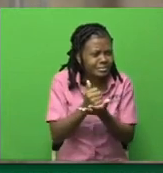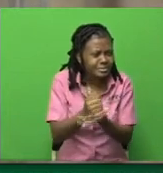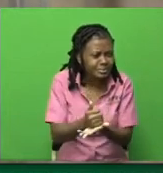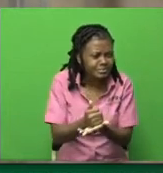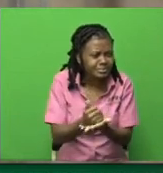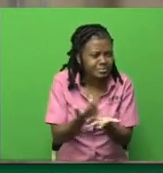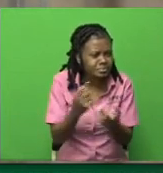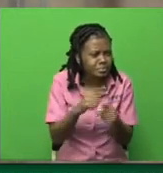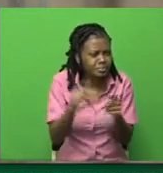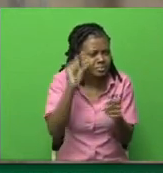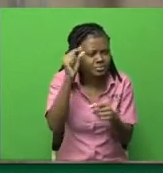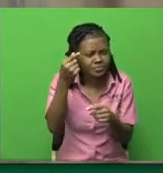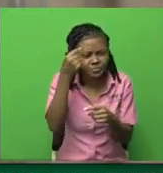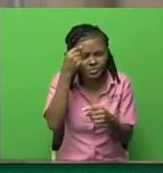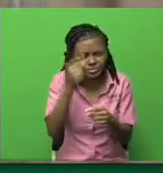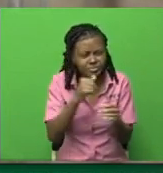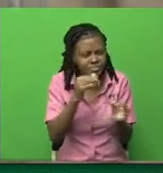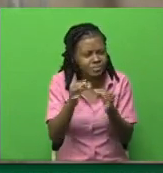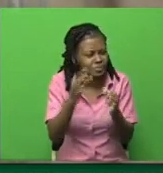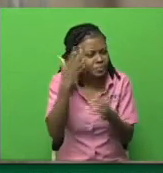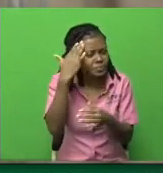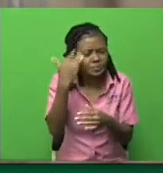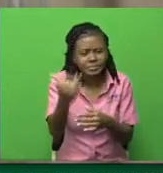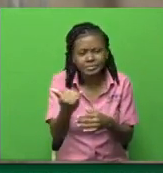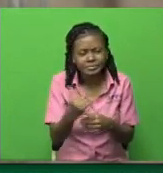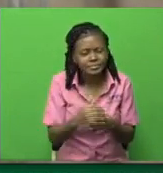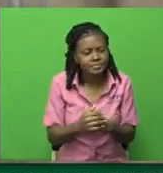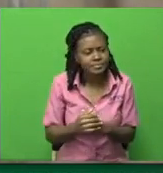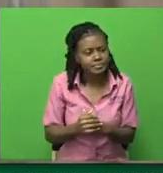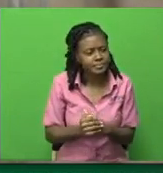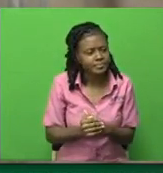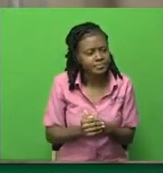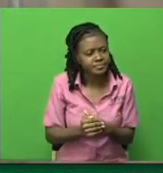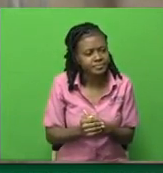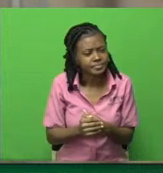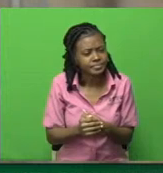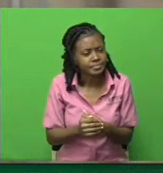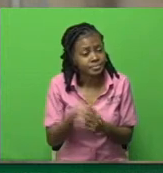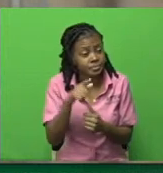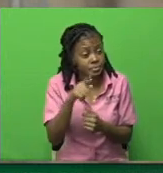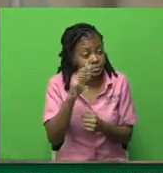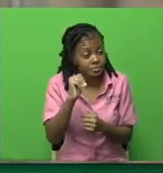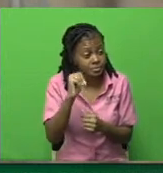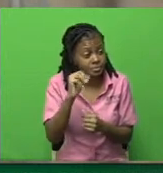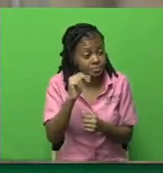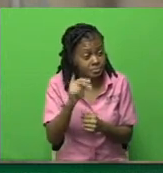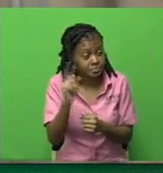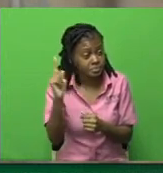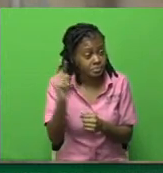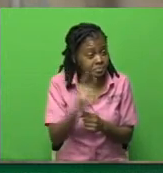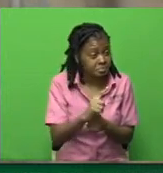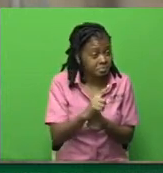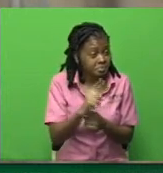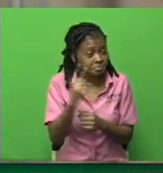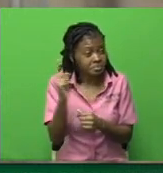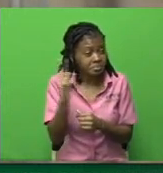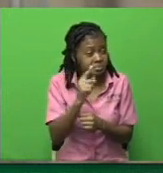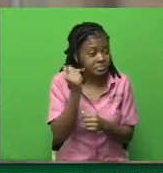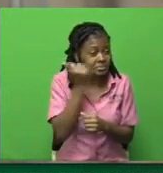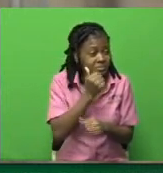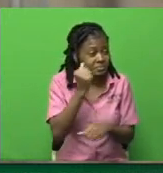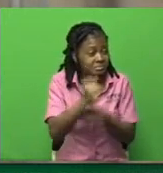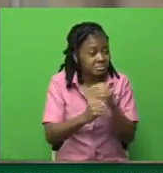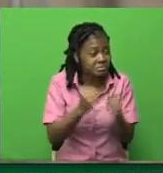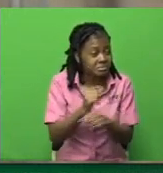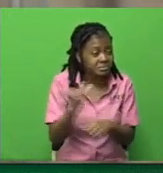speaker members opposite come year after year and they repeat some of these same broken promises